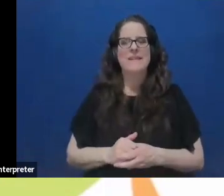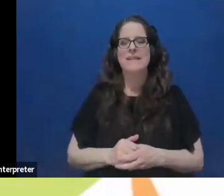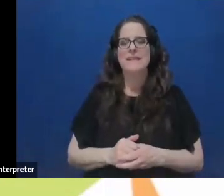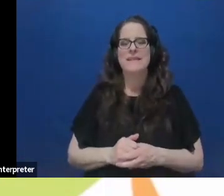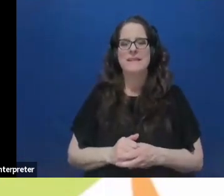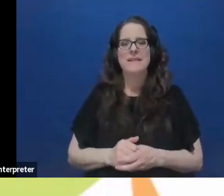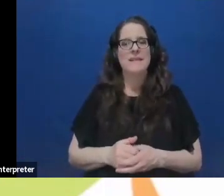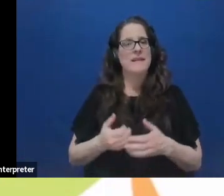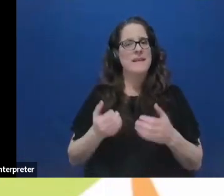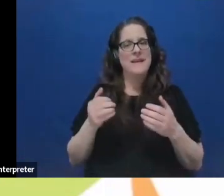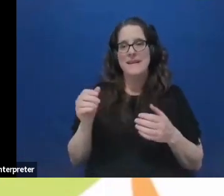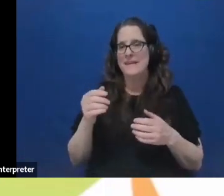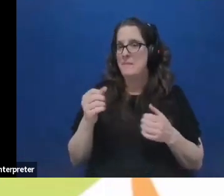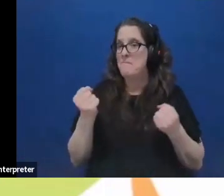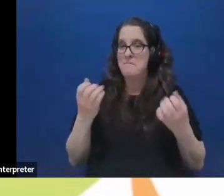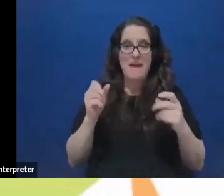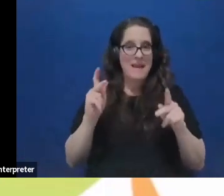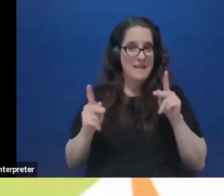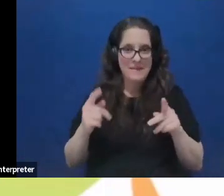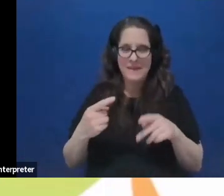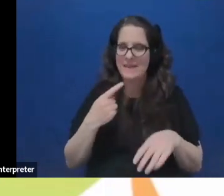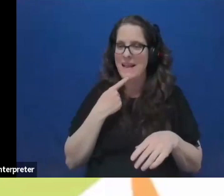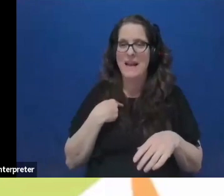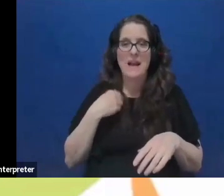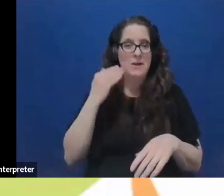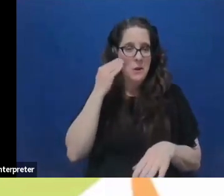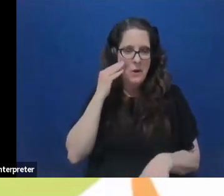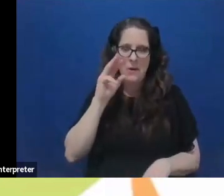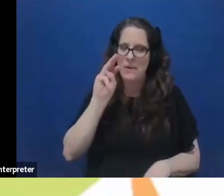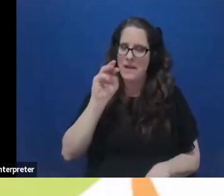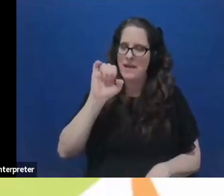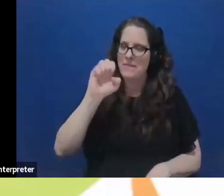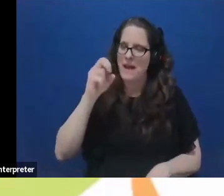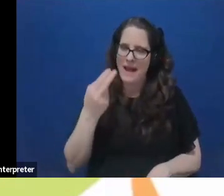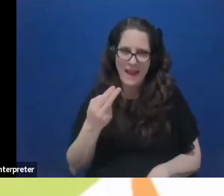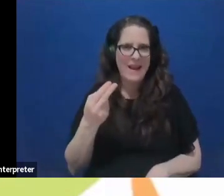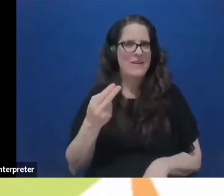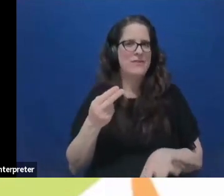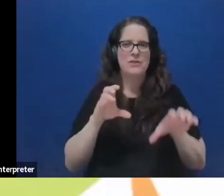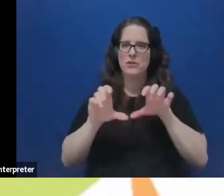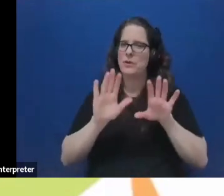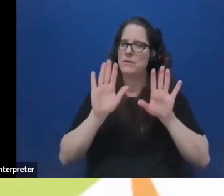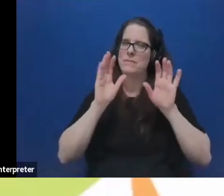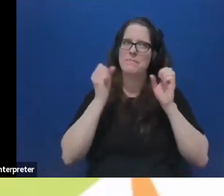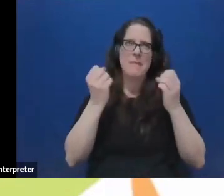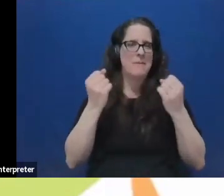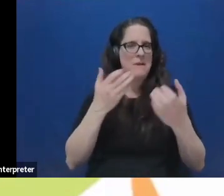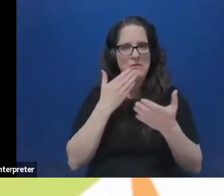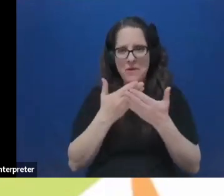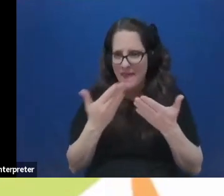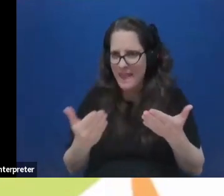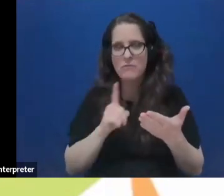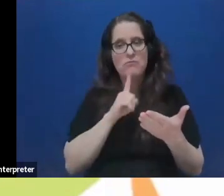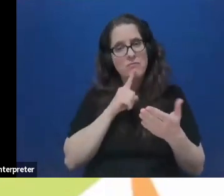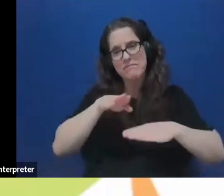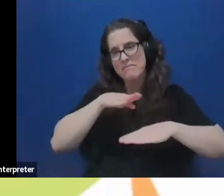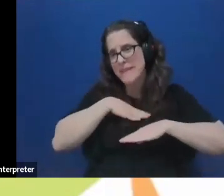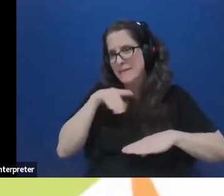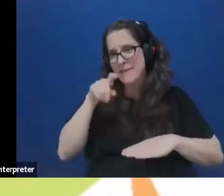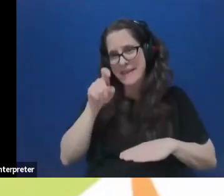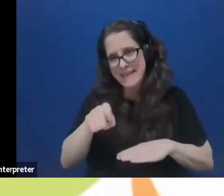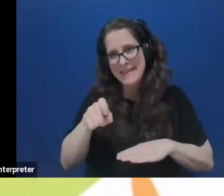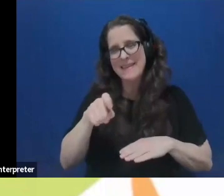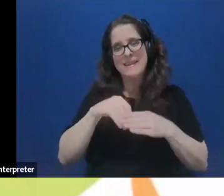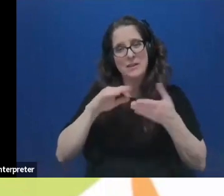people said, we know that MIH is doing a lot of good things and definitely meeting a need. So